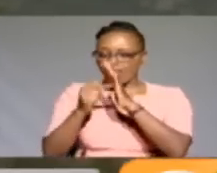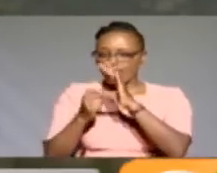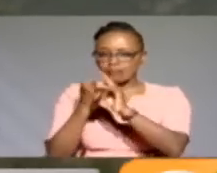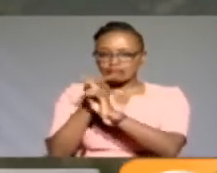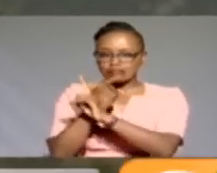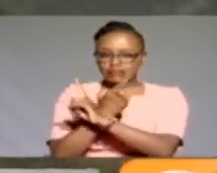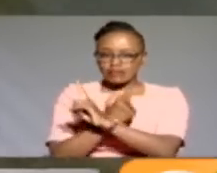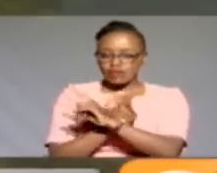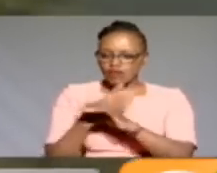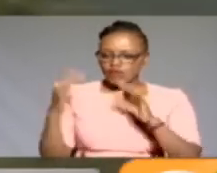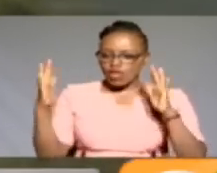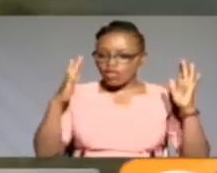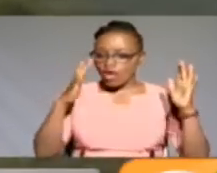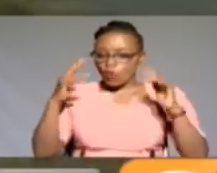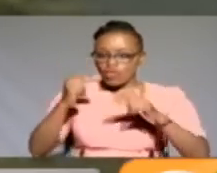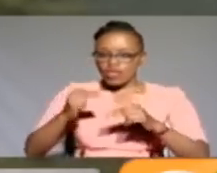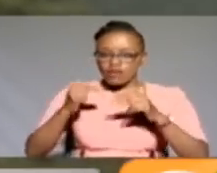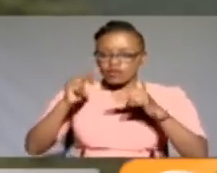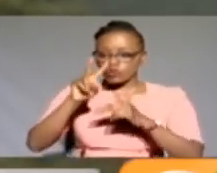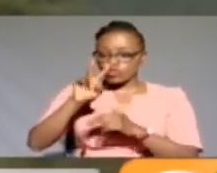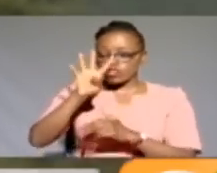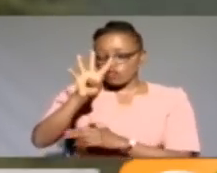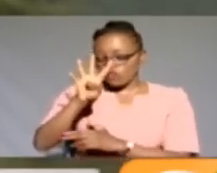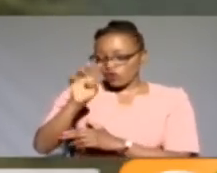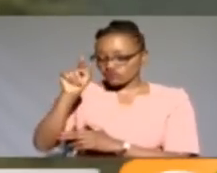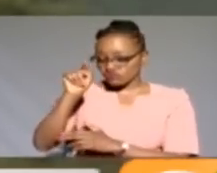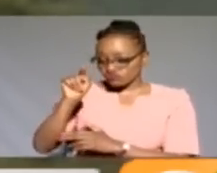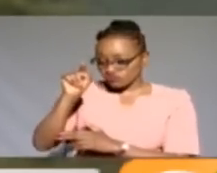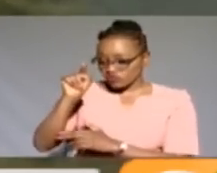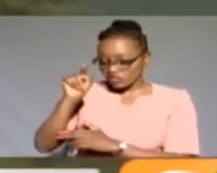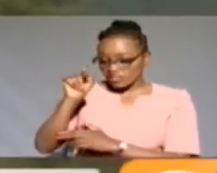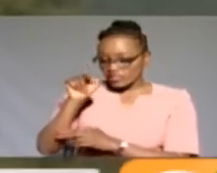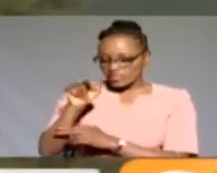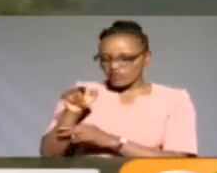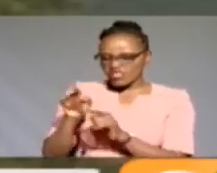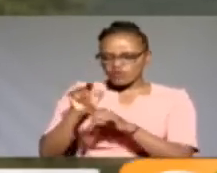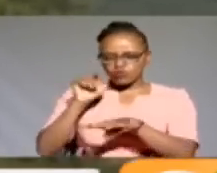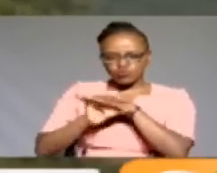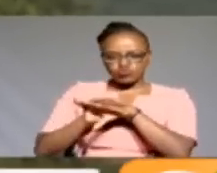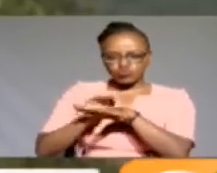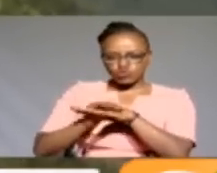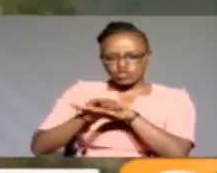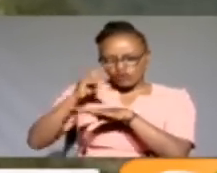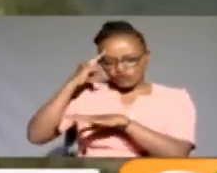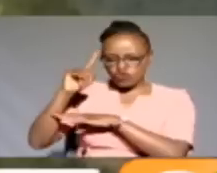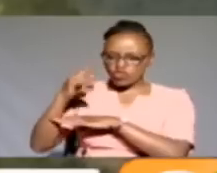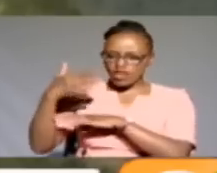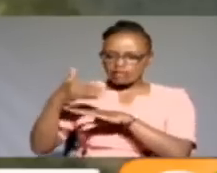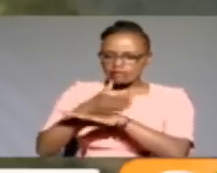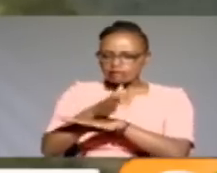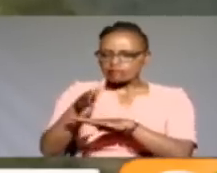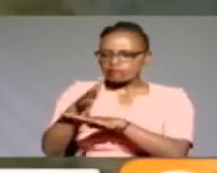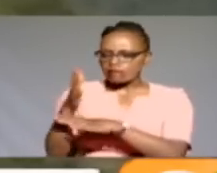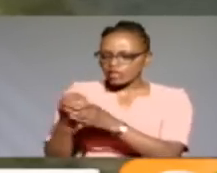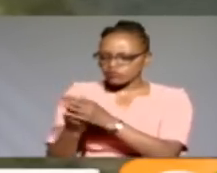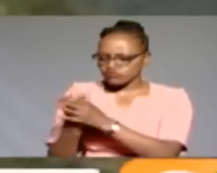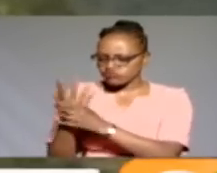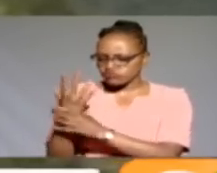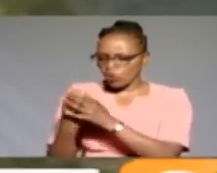the climate being that high, about 24 degrees Celsius, which is very conducive for snake